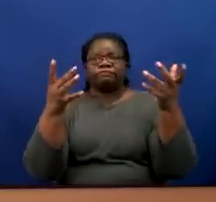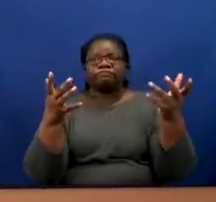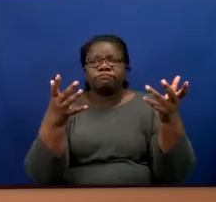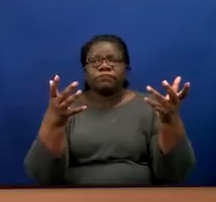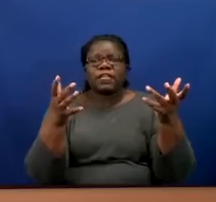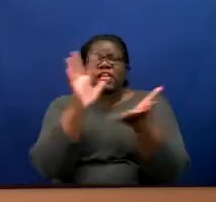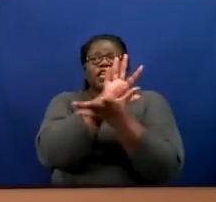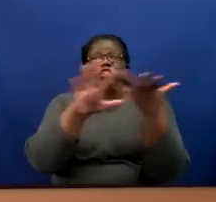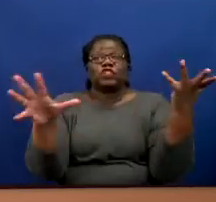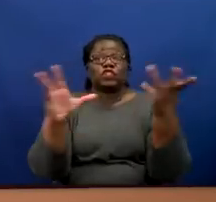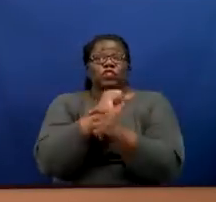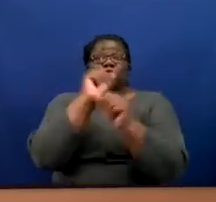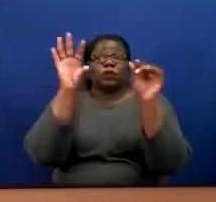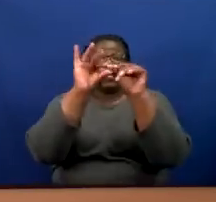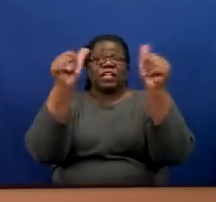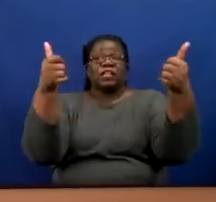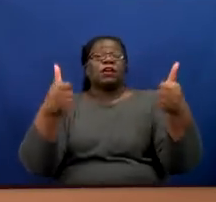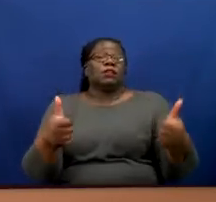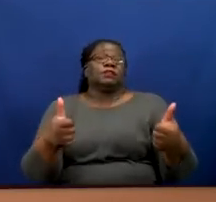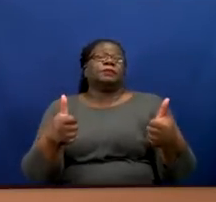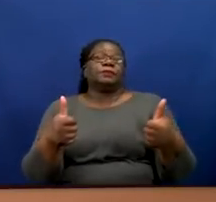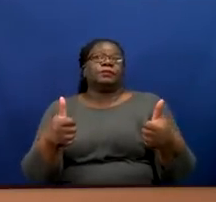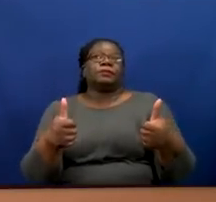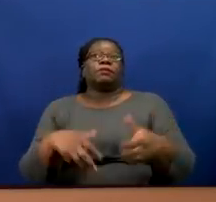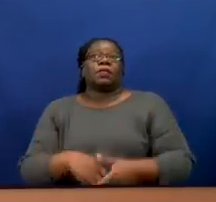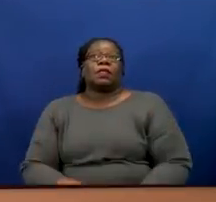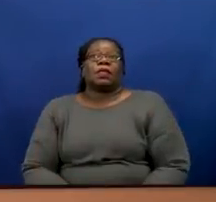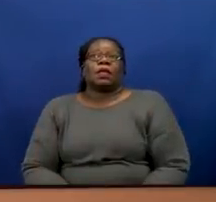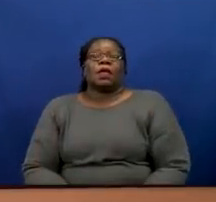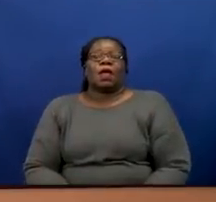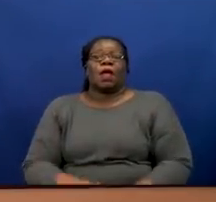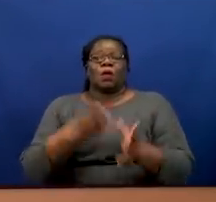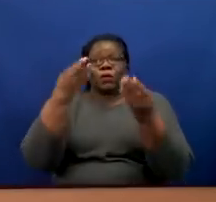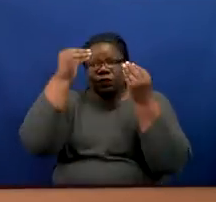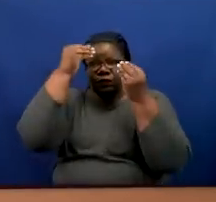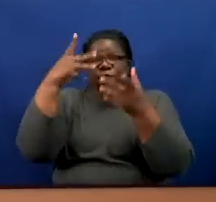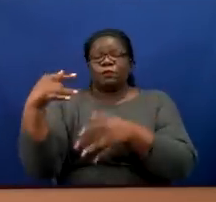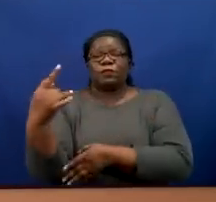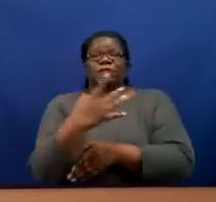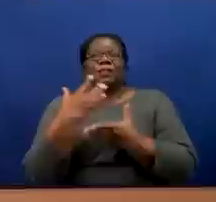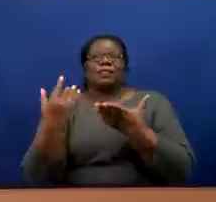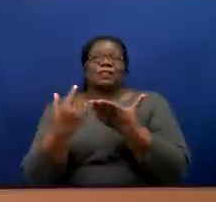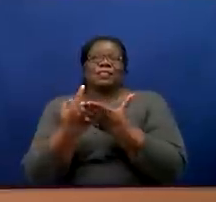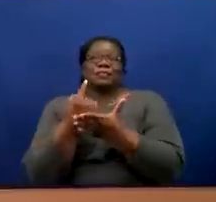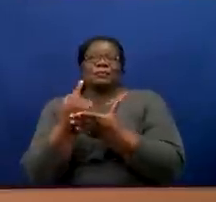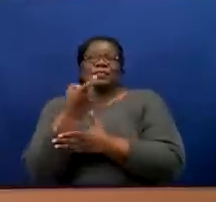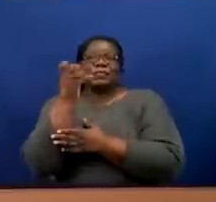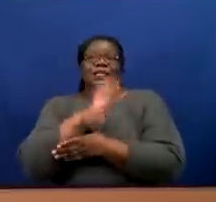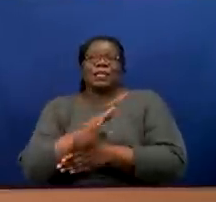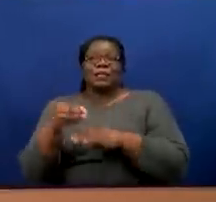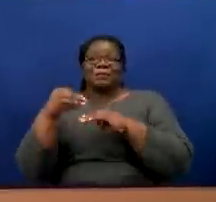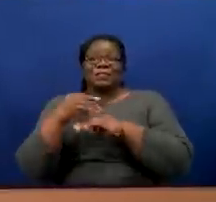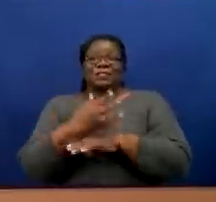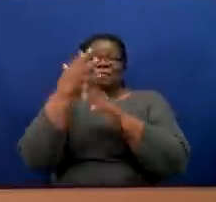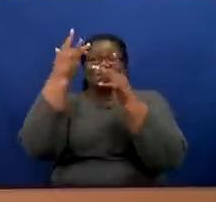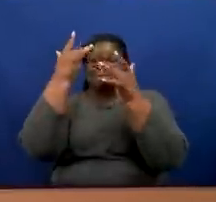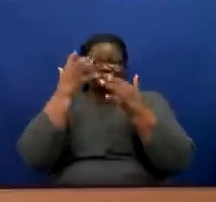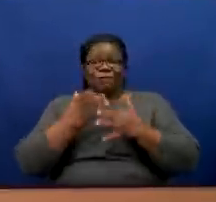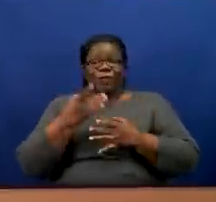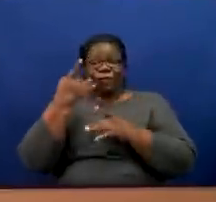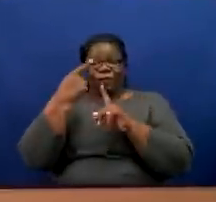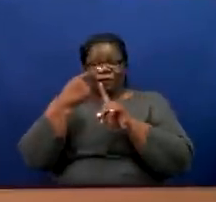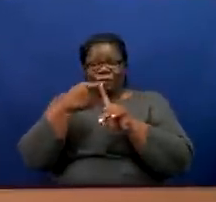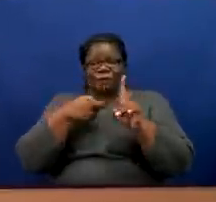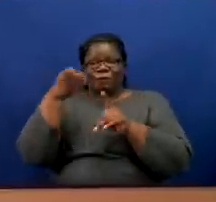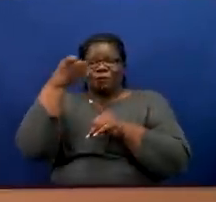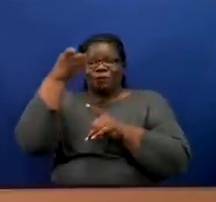and completely consumed the drenched altar. I want you to know that every now and then God will send fire down from heaven to